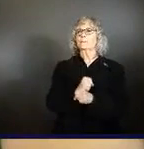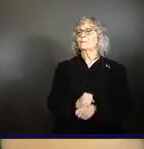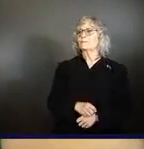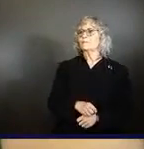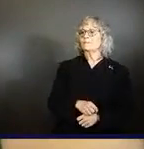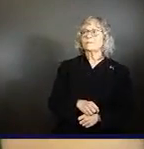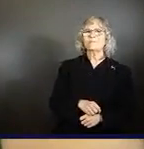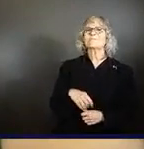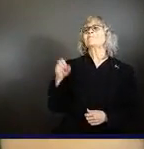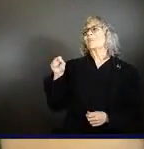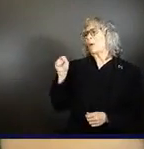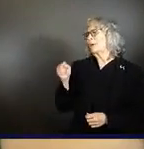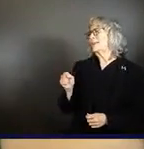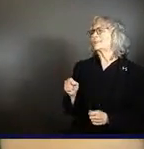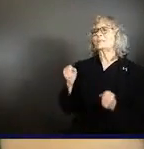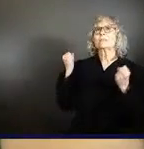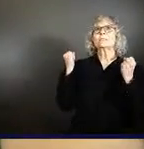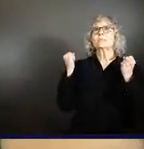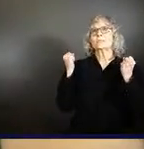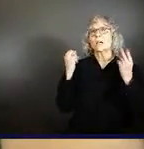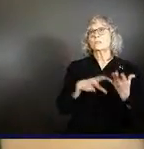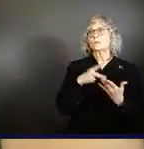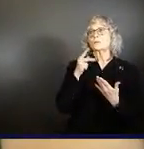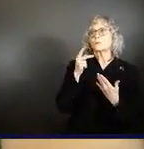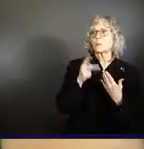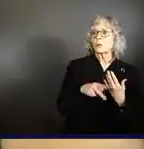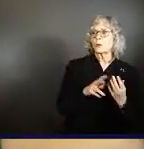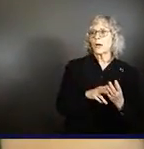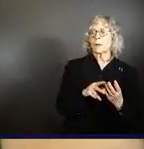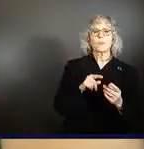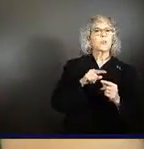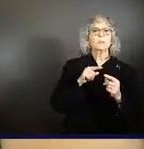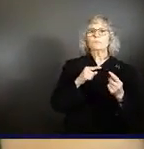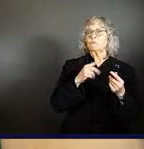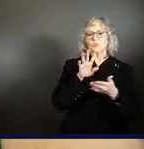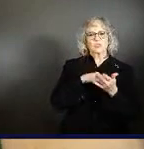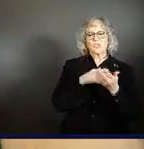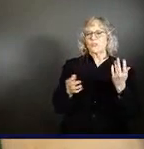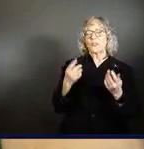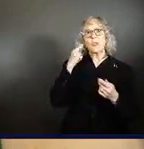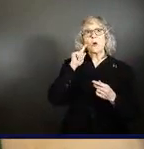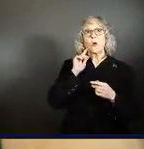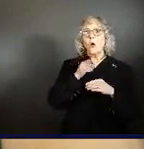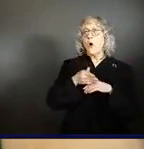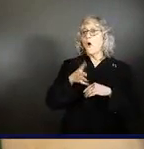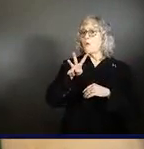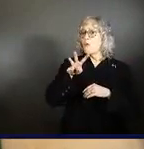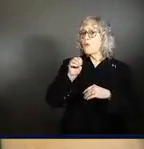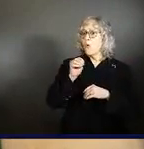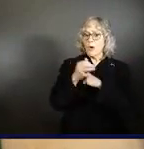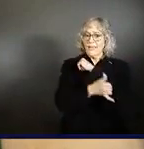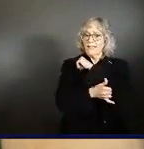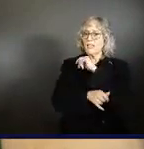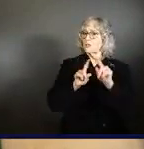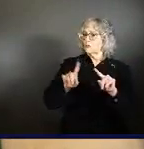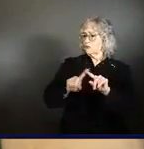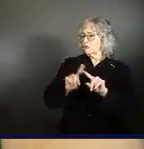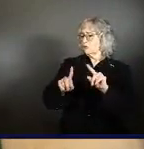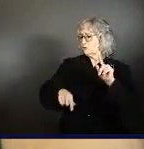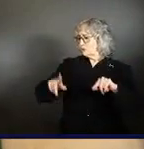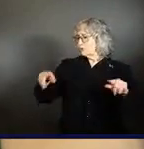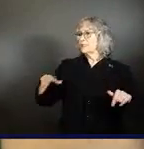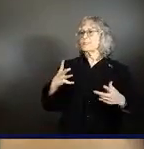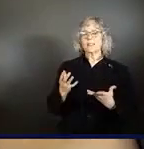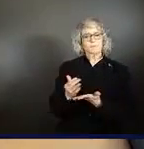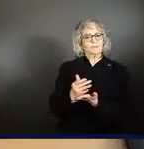programs that are scheduled from astronomers across the world. I think there's over 40 countries that people have gotten